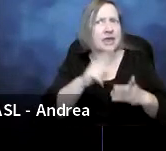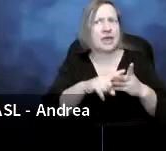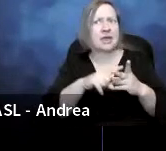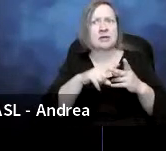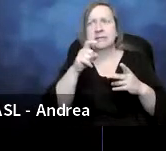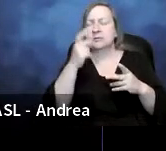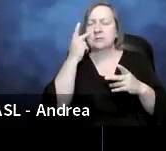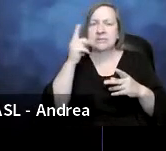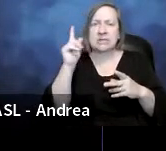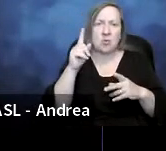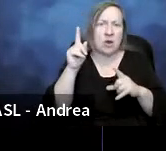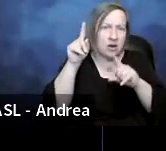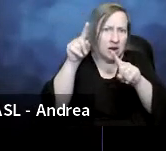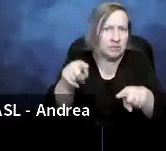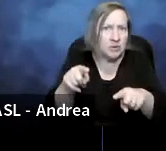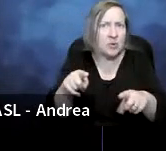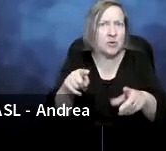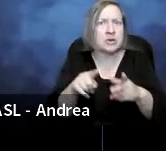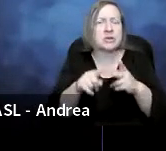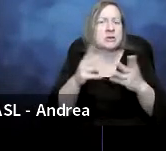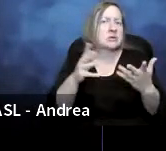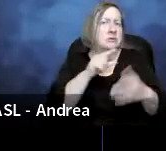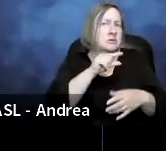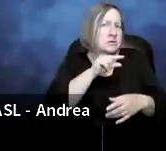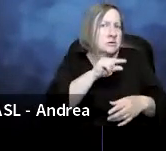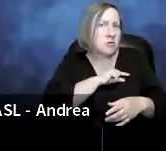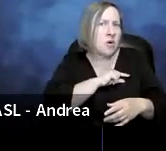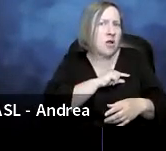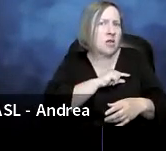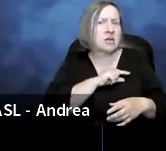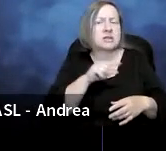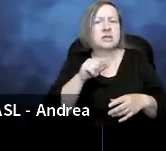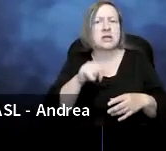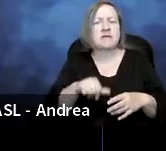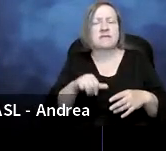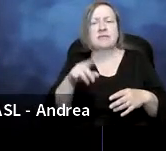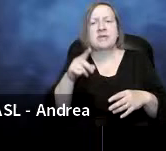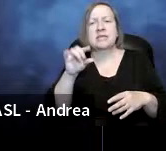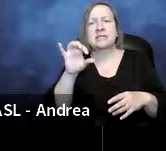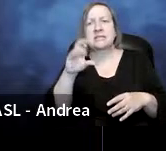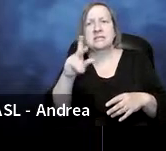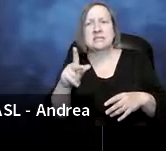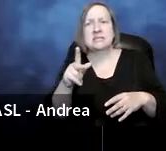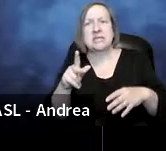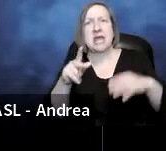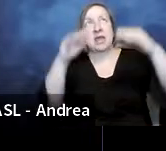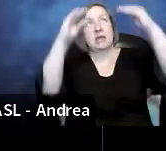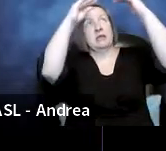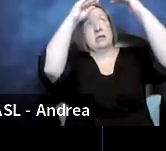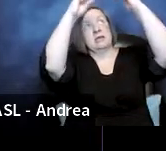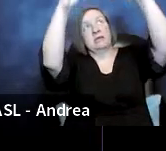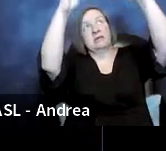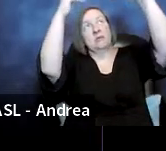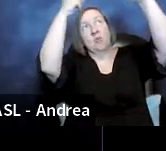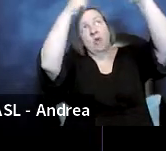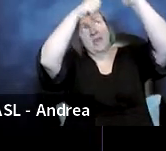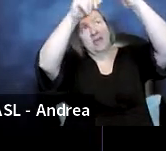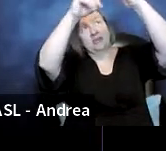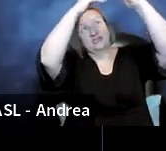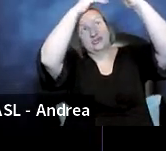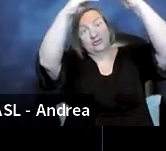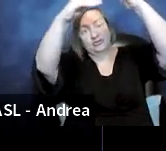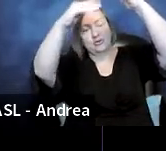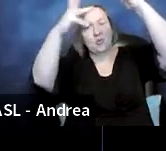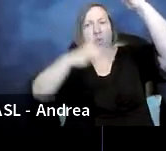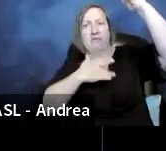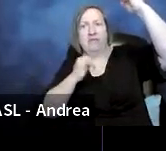positive to see where you're going? Or the quality of the deck soffit, so that's the underside of the deck.